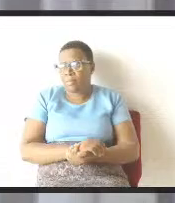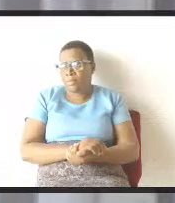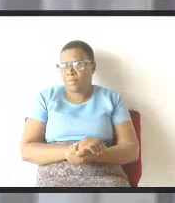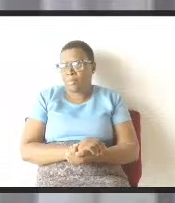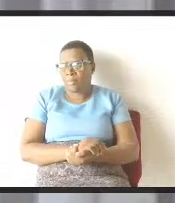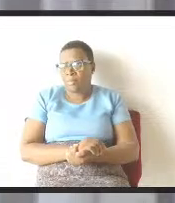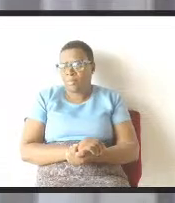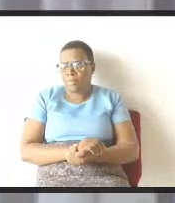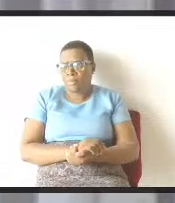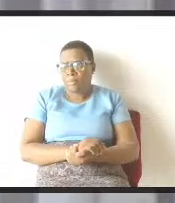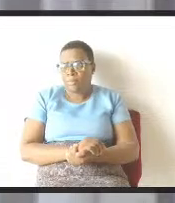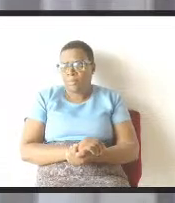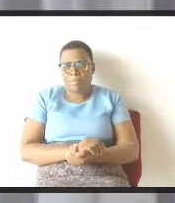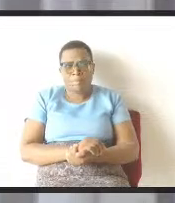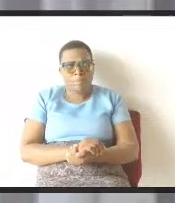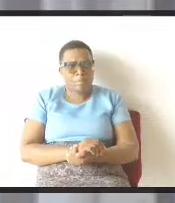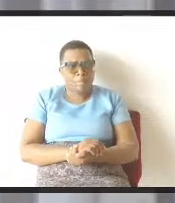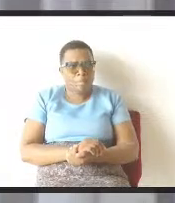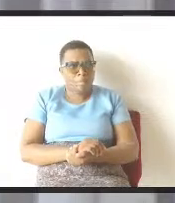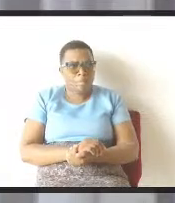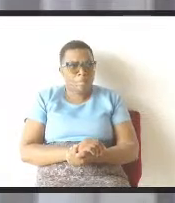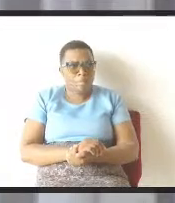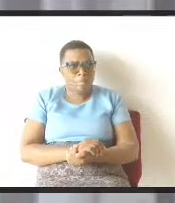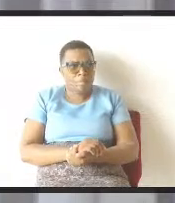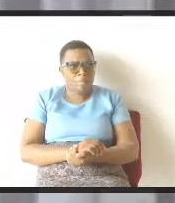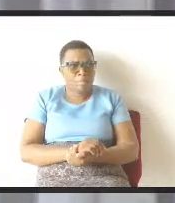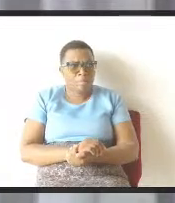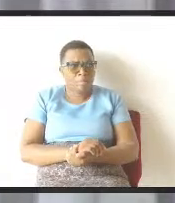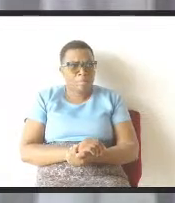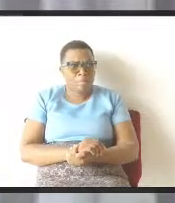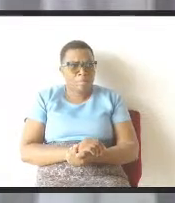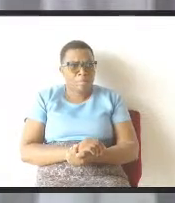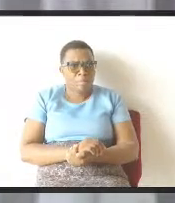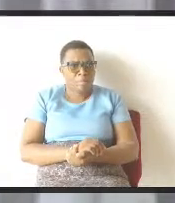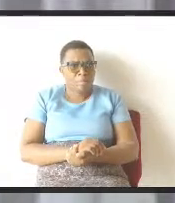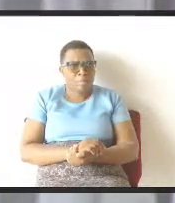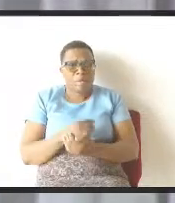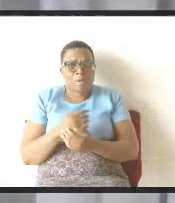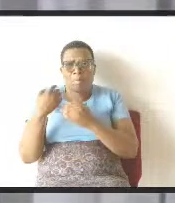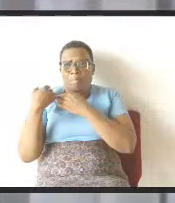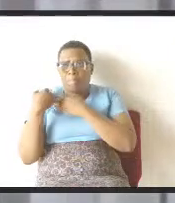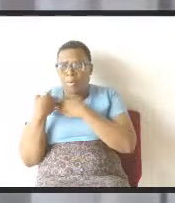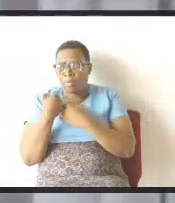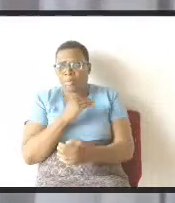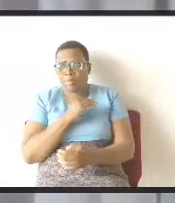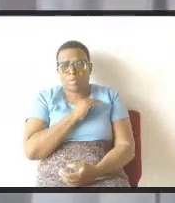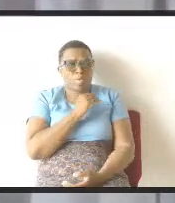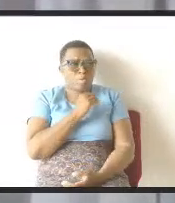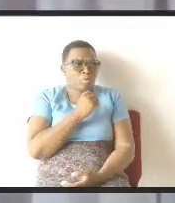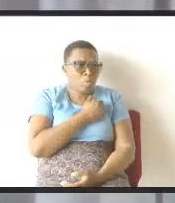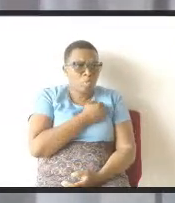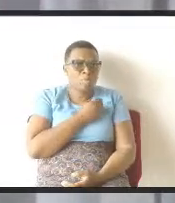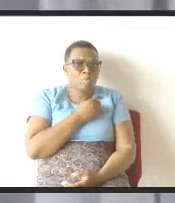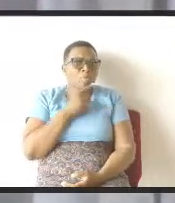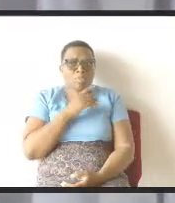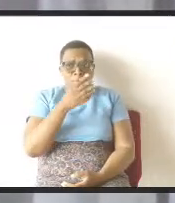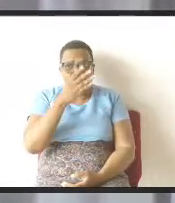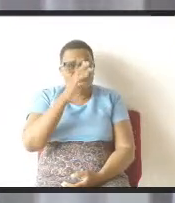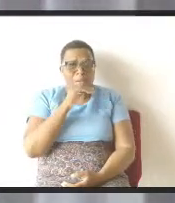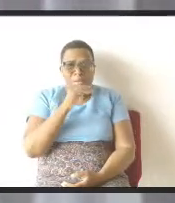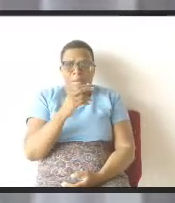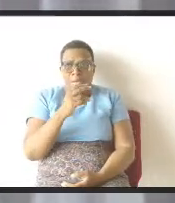And the groans come echoing from the burdened souls, but you can be sure God is not blind or